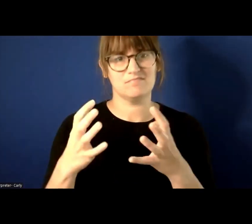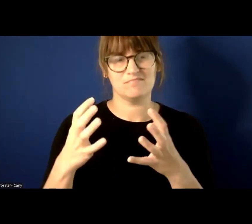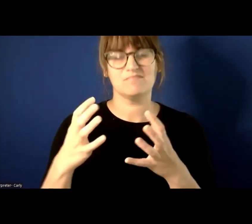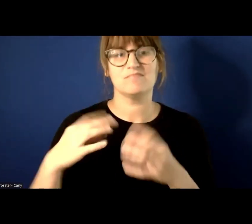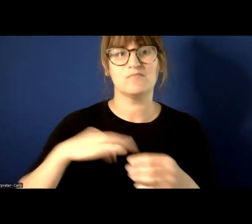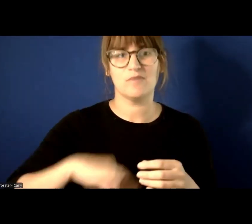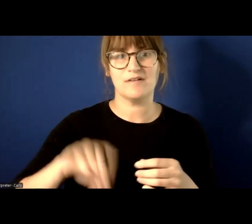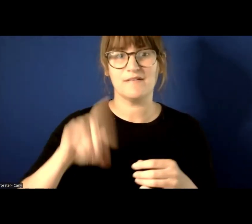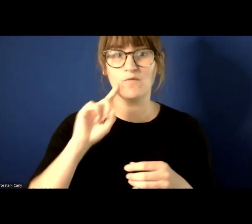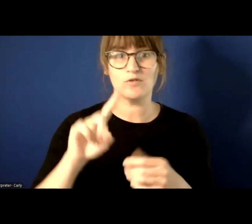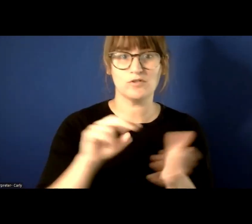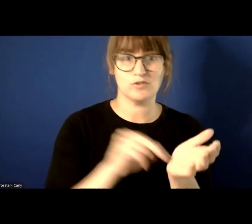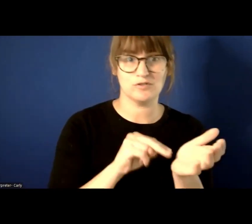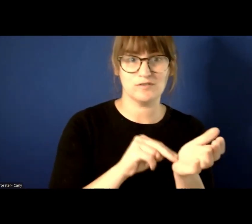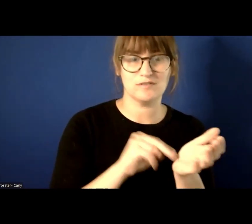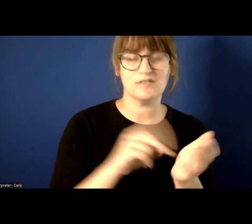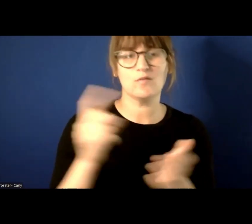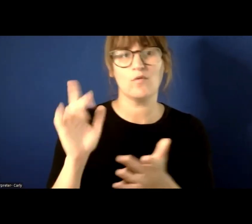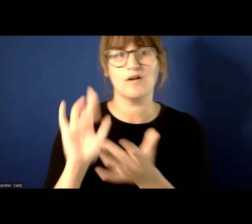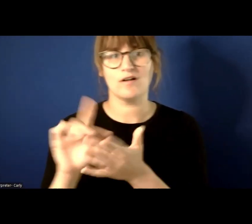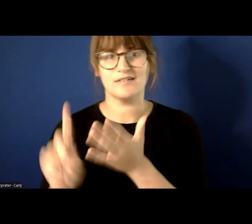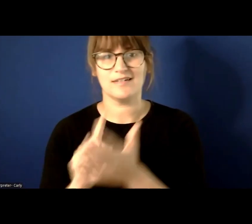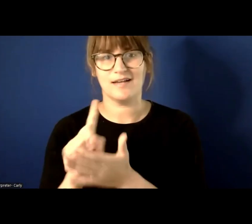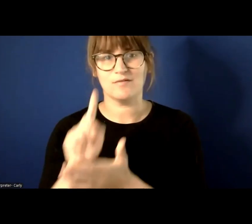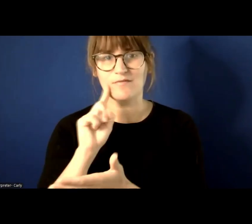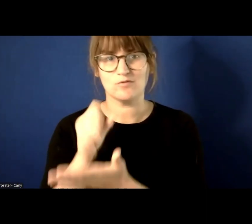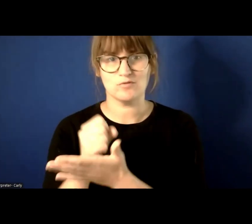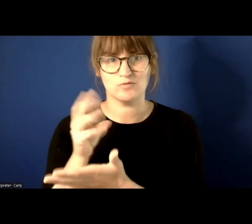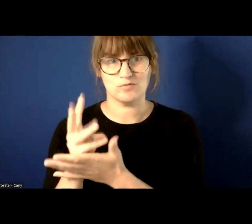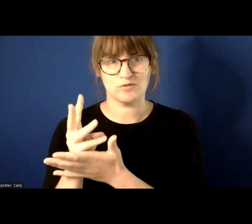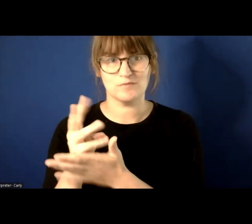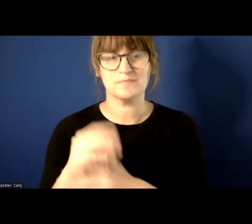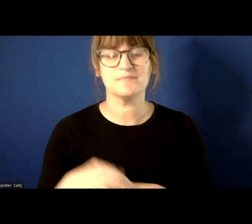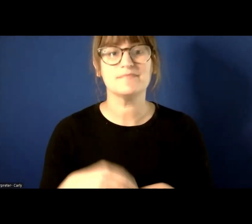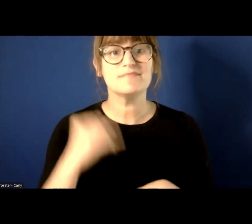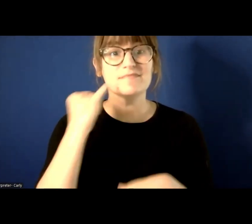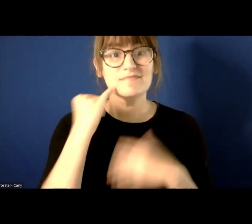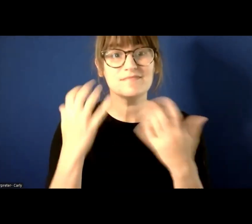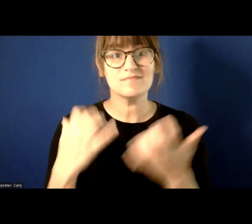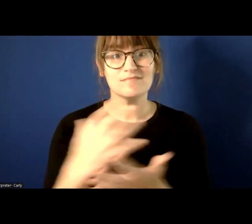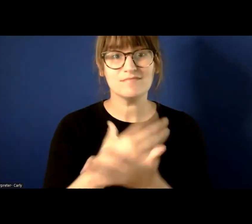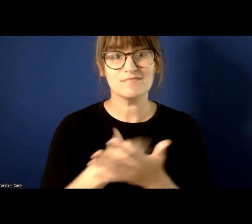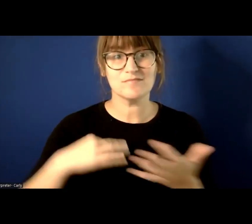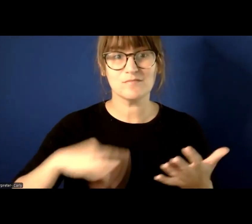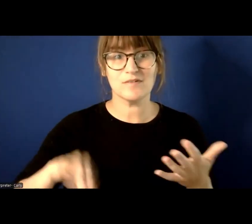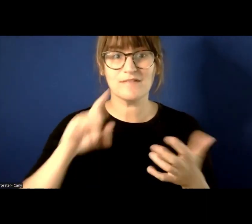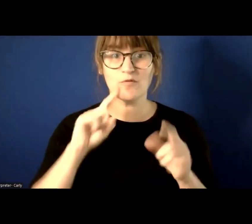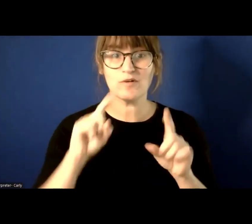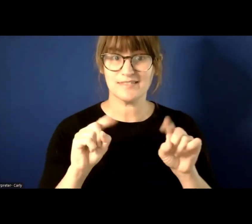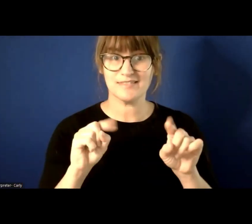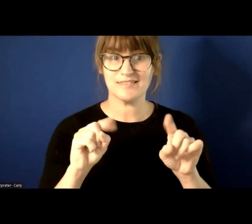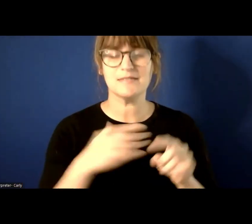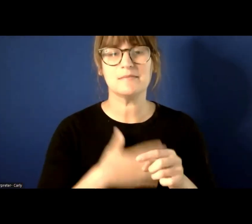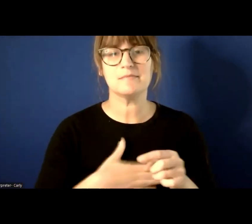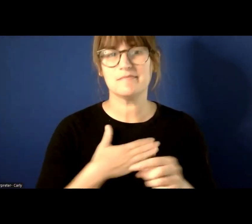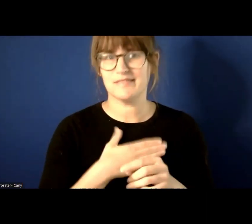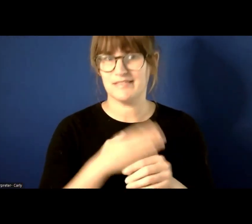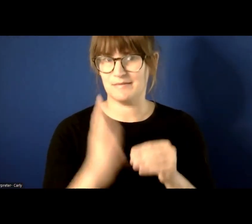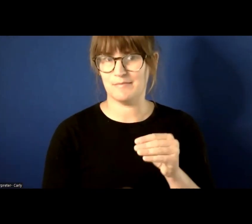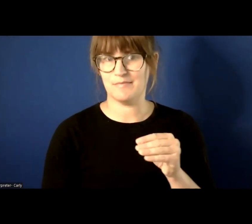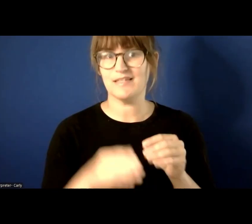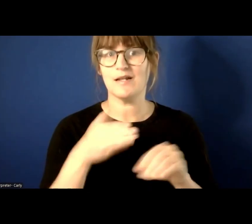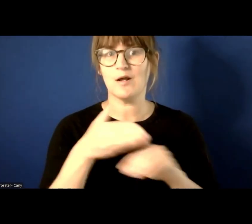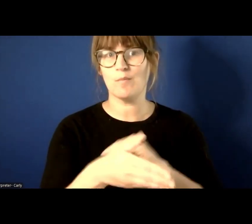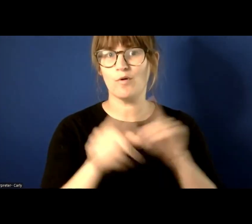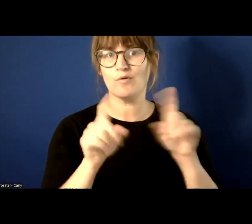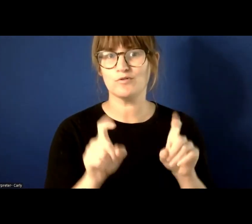for nurses, and one contact hour for social workers. If you'd like to receive credit for attending, make sure to fill out our post survey. The link can be